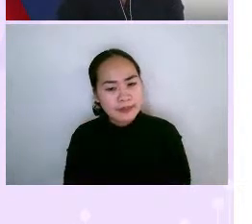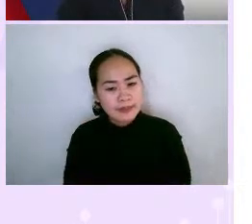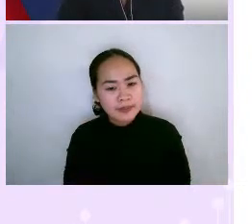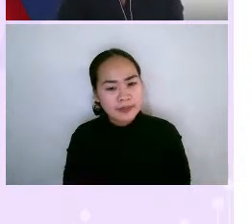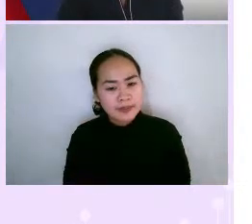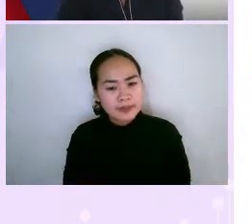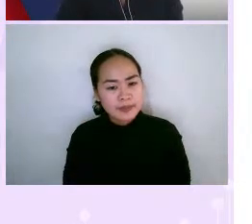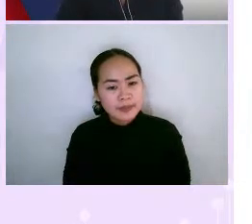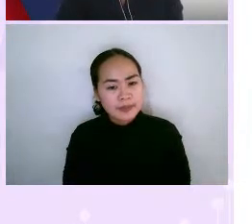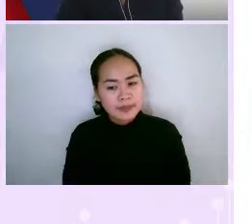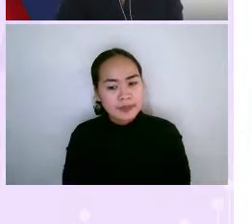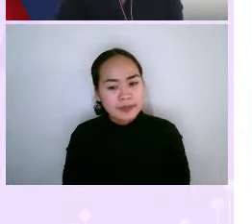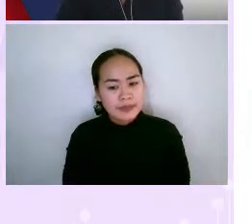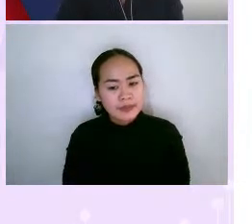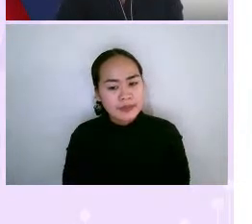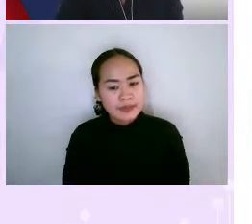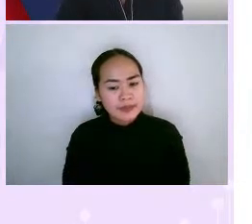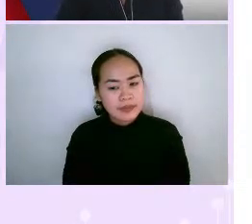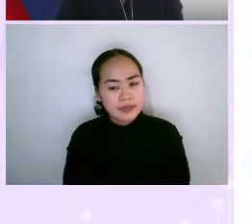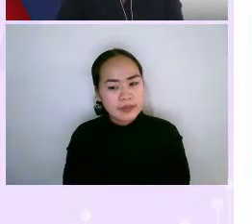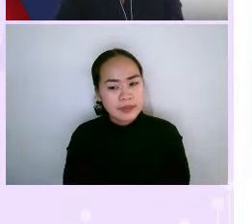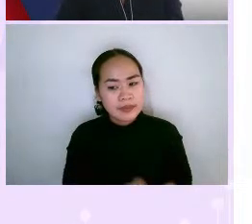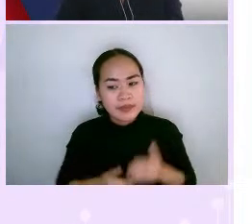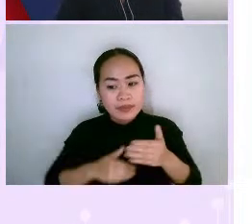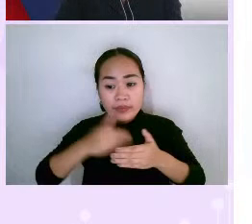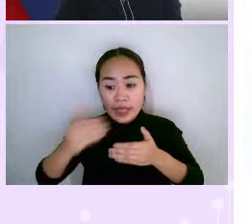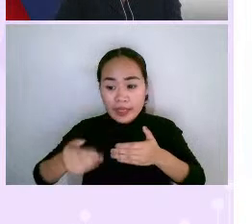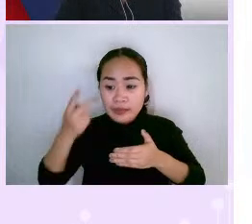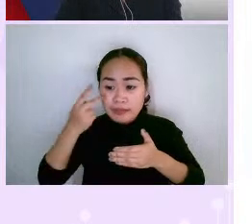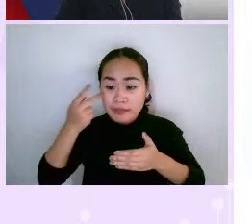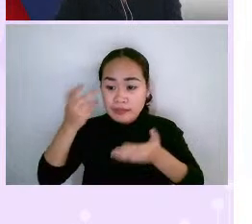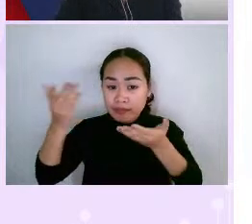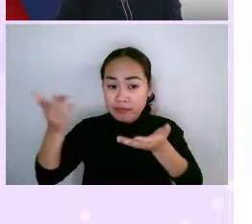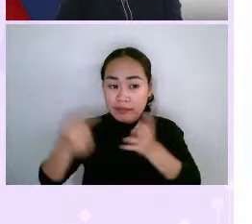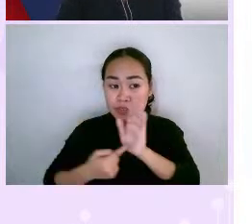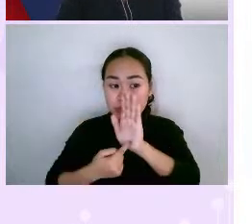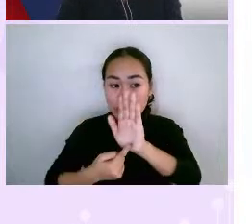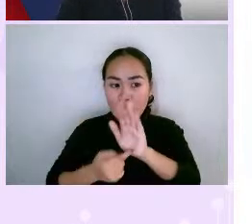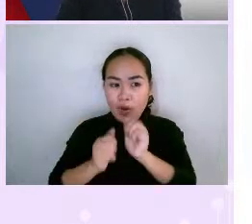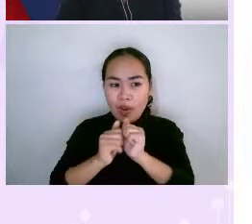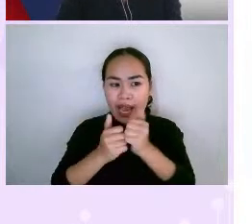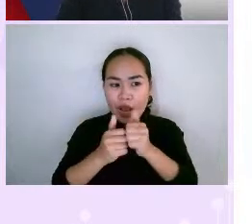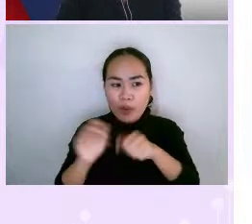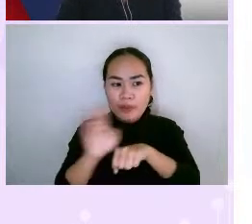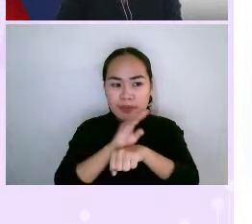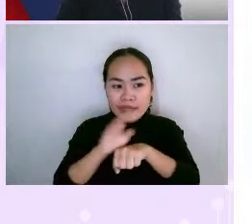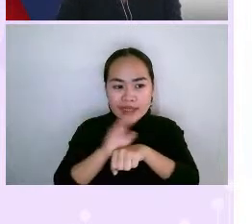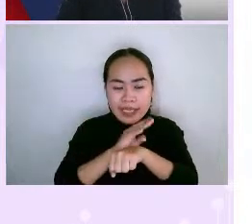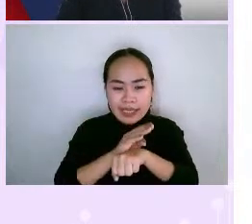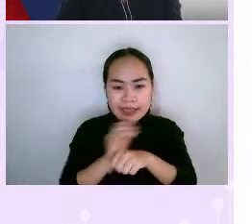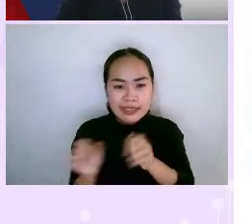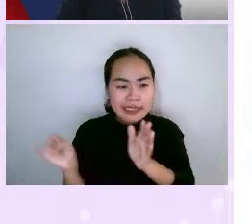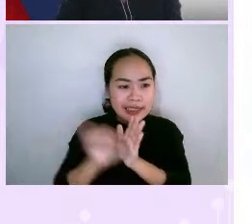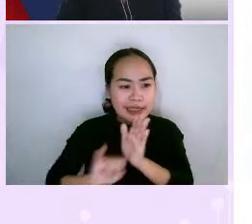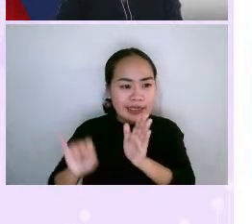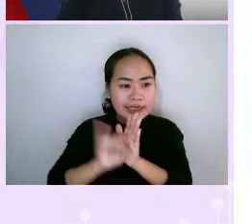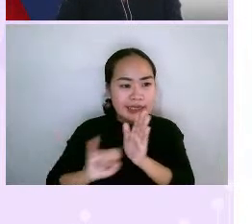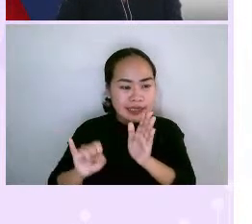the next slide would show you that under business and investment enabling